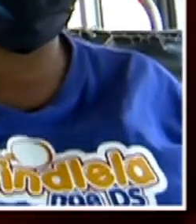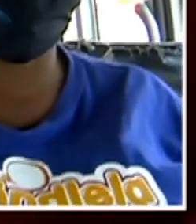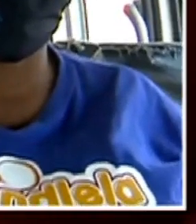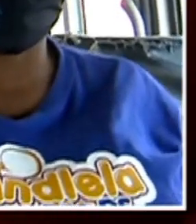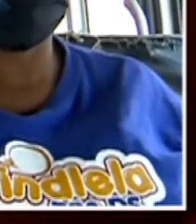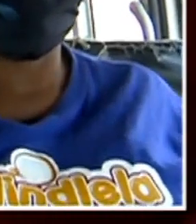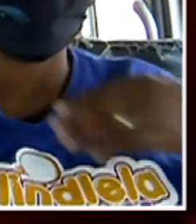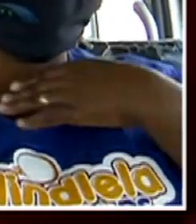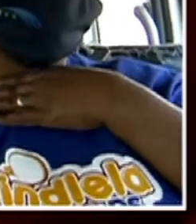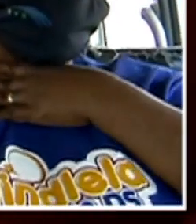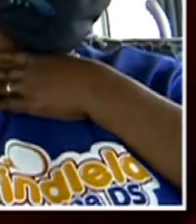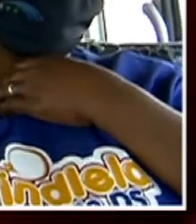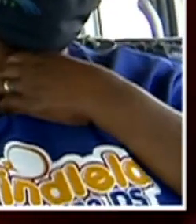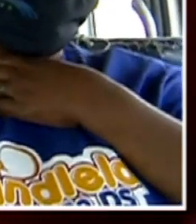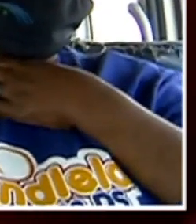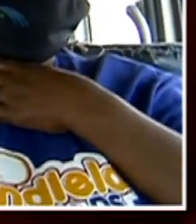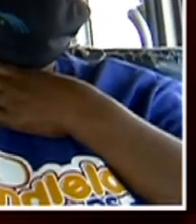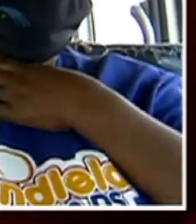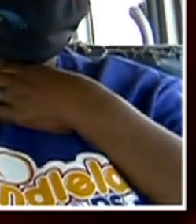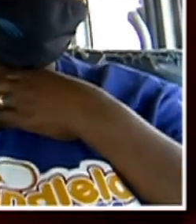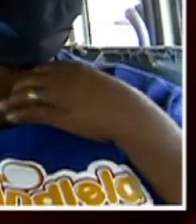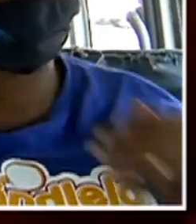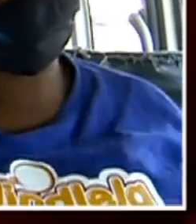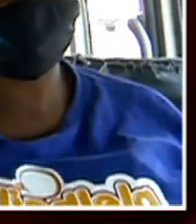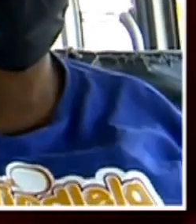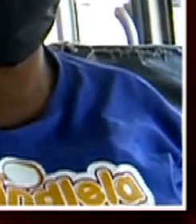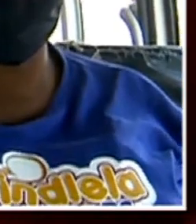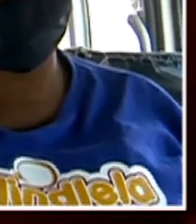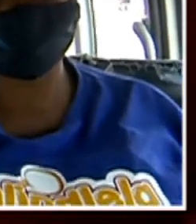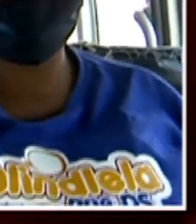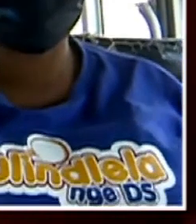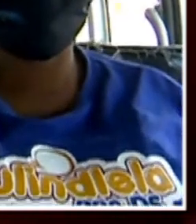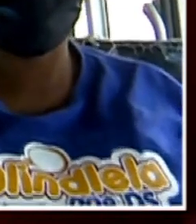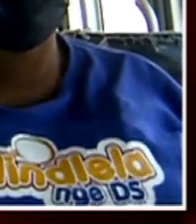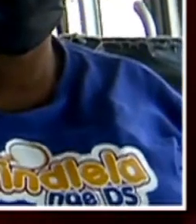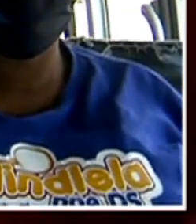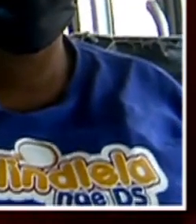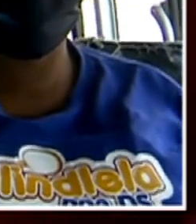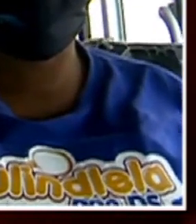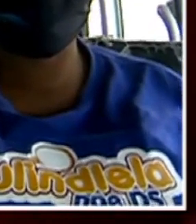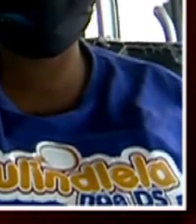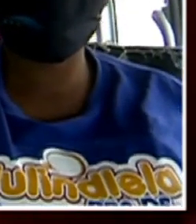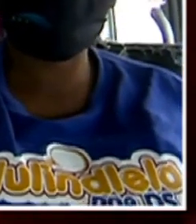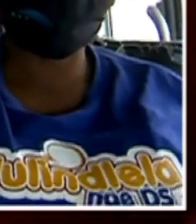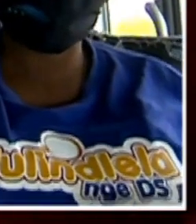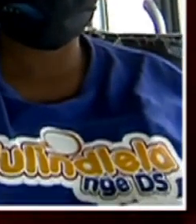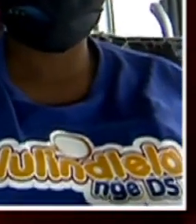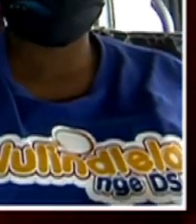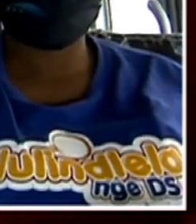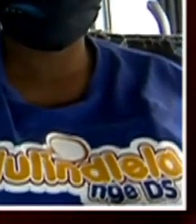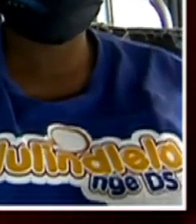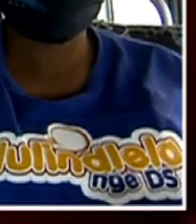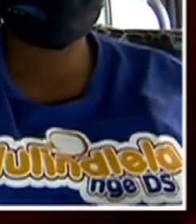taxi associations that are planning to hike their fares. Chriselda Lewis is in a taxi, as you can see,